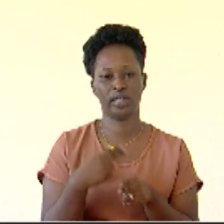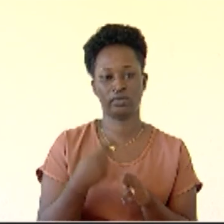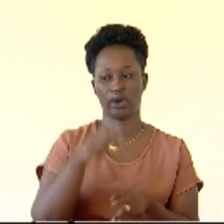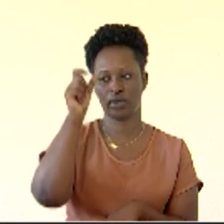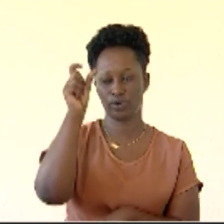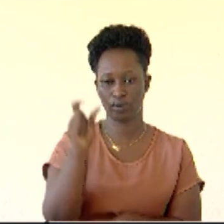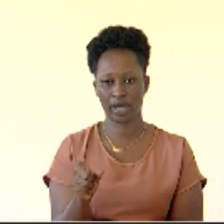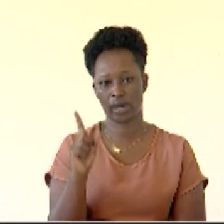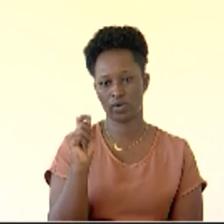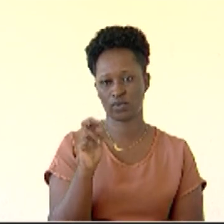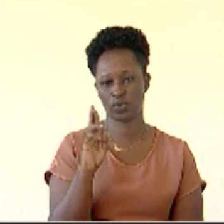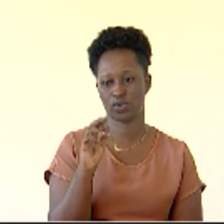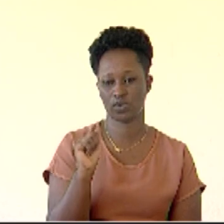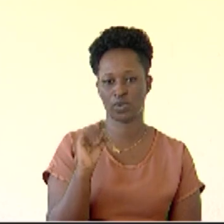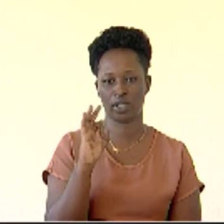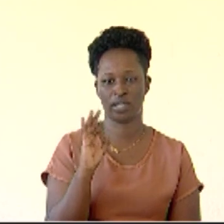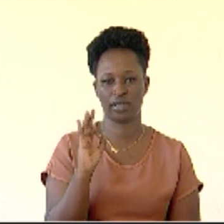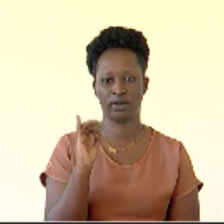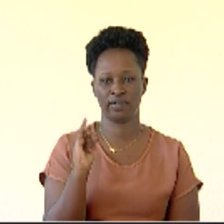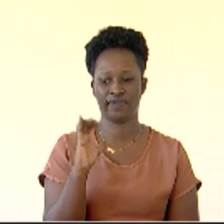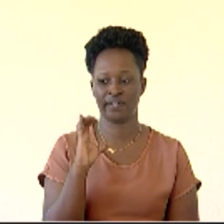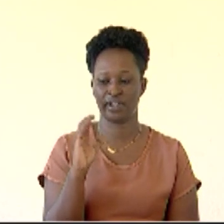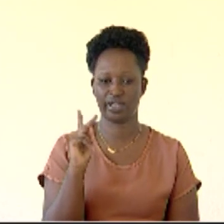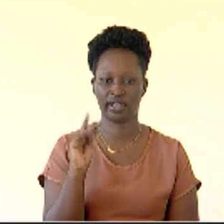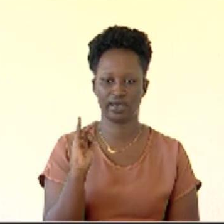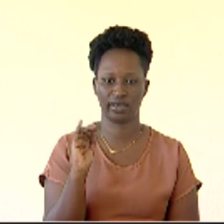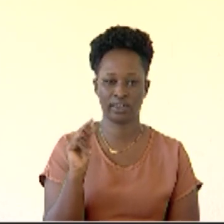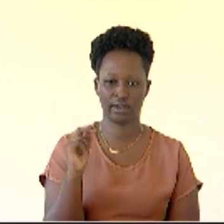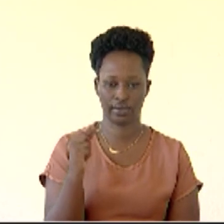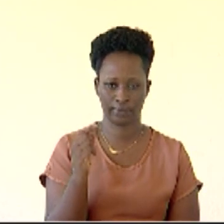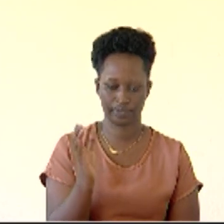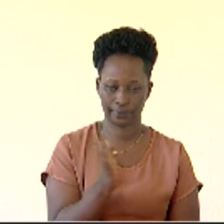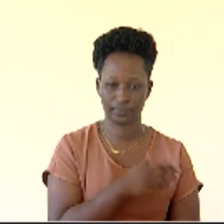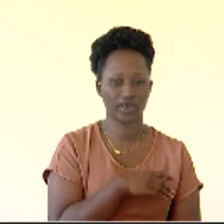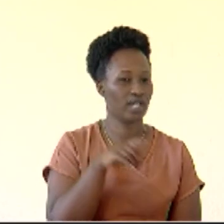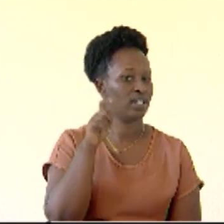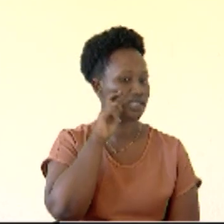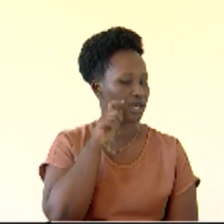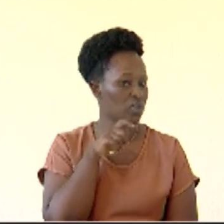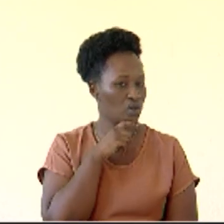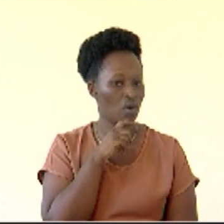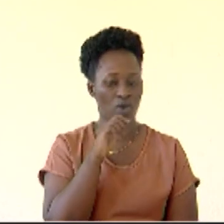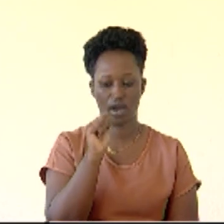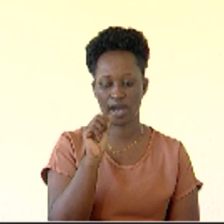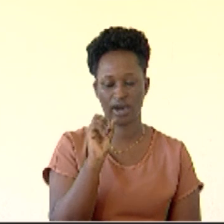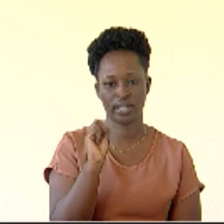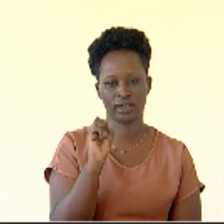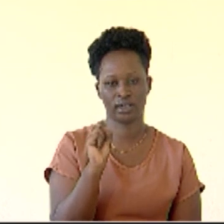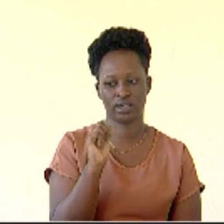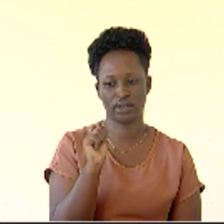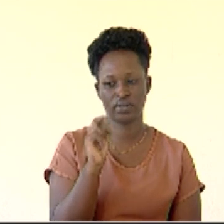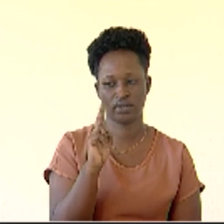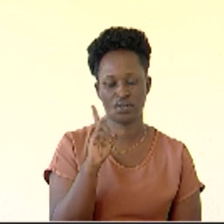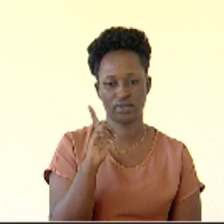assault. Sexual assault is any forced or coerced sexual contact or behavior that